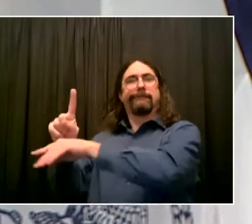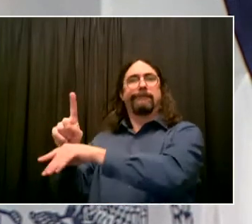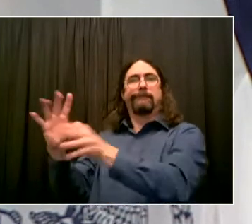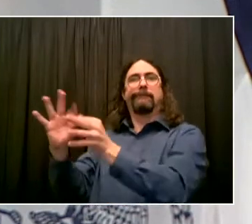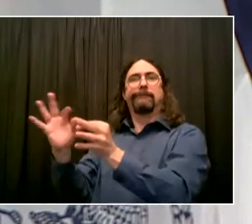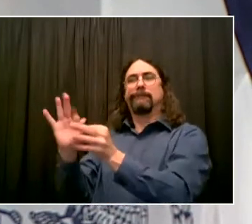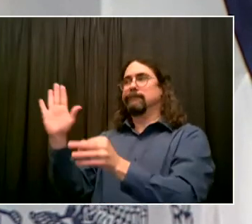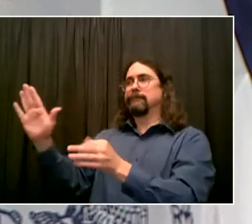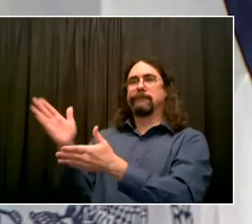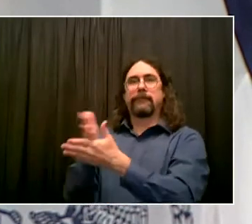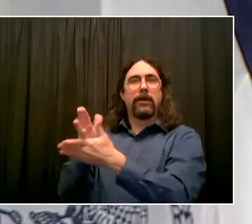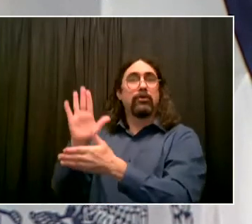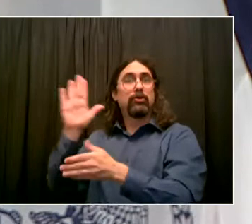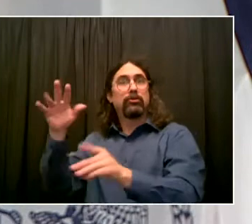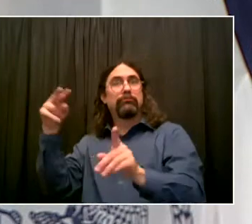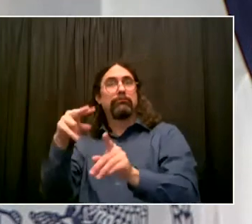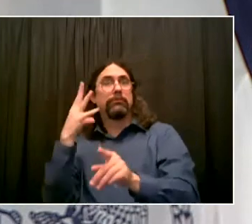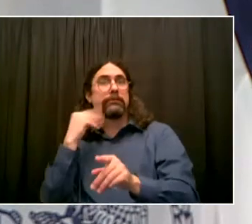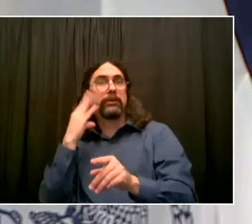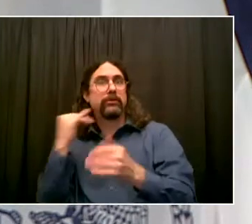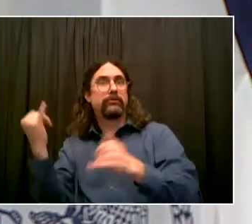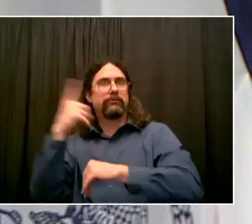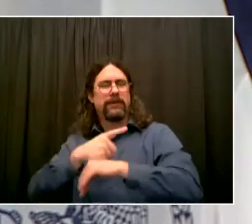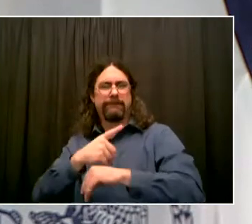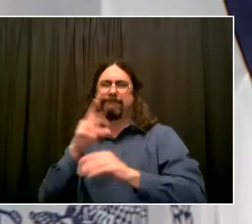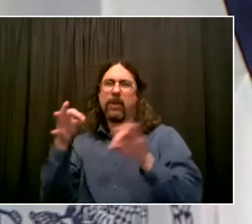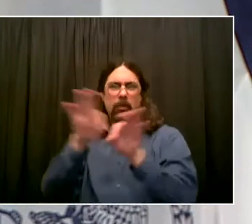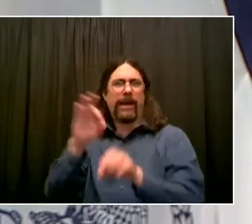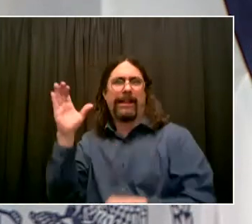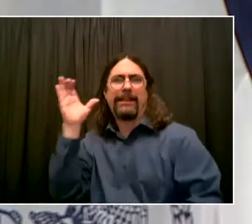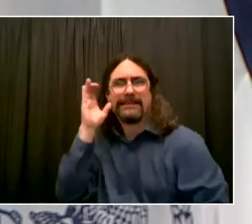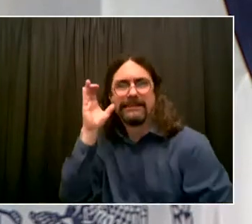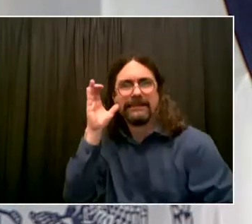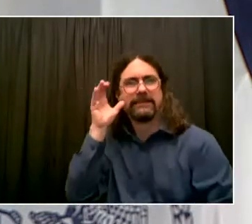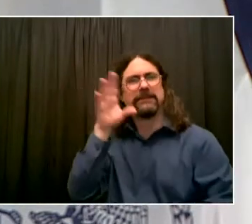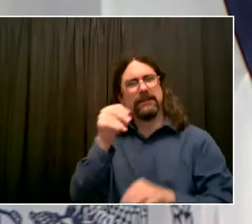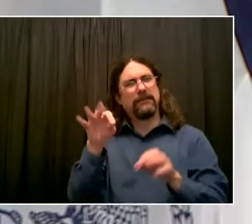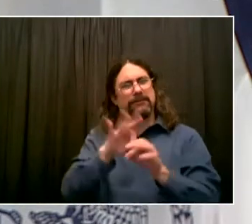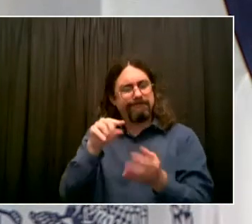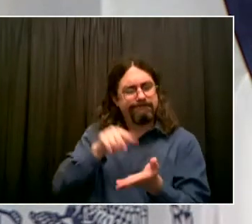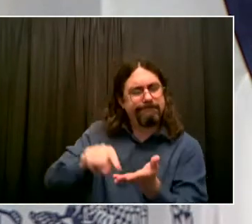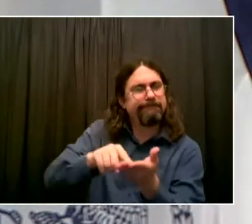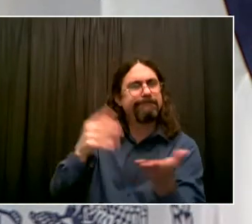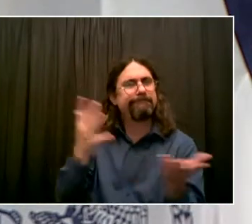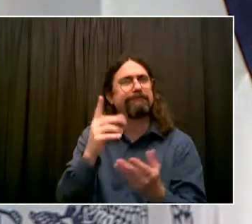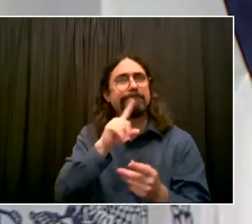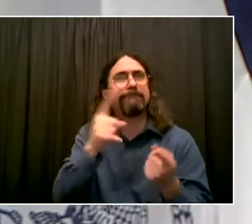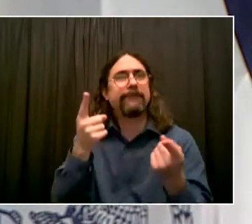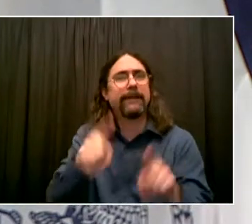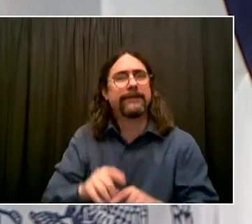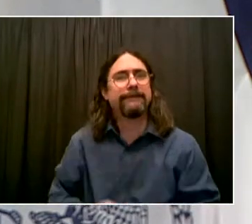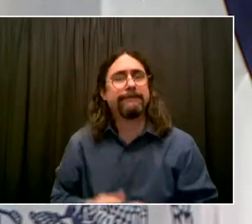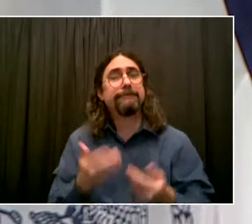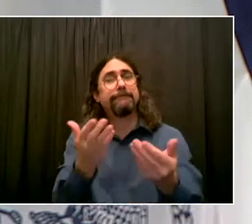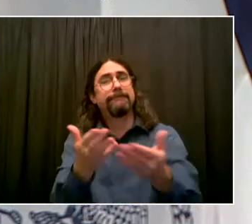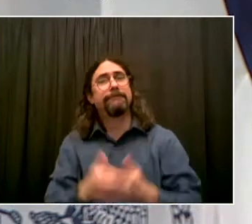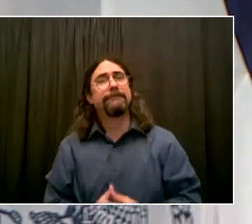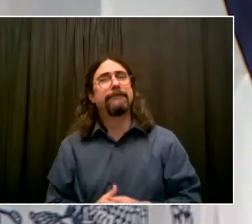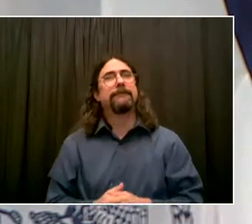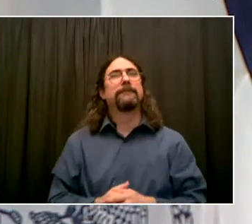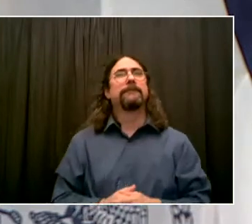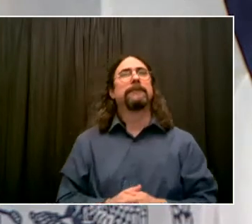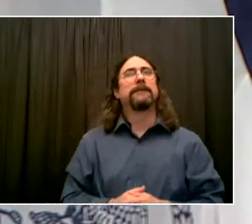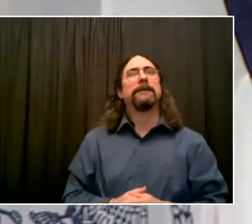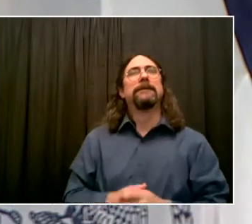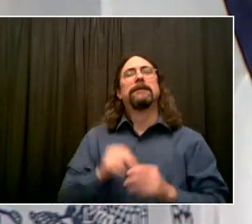On another topic, on the topic of vaccines and trying to reach your 5 million New Yorkers vaccinated by June 1st